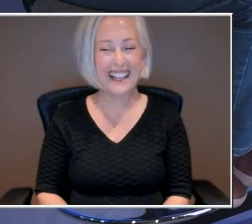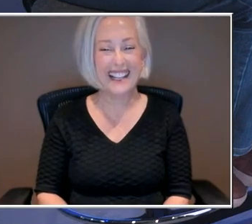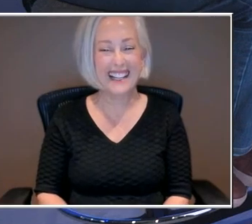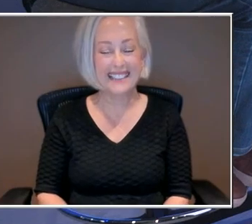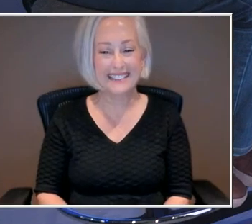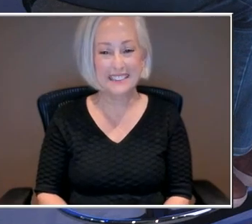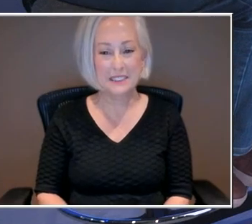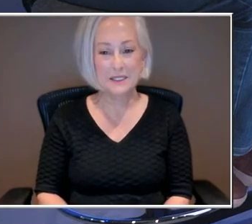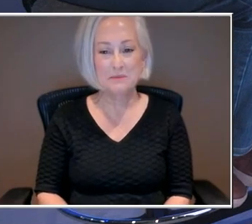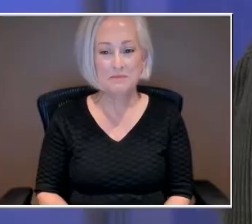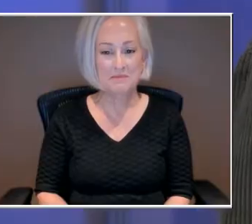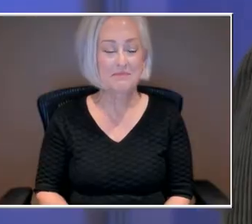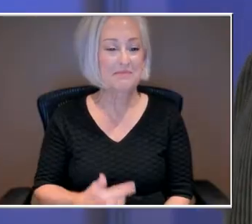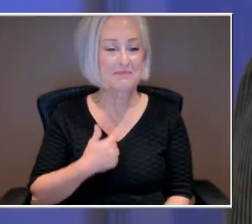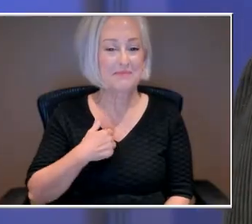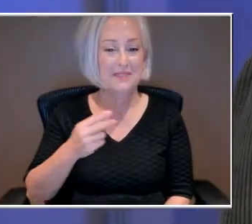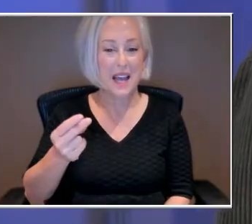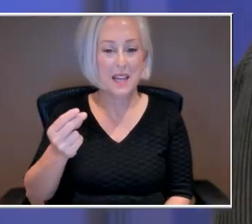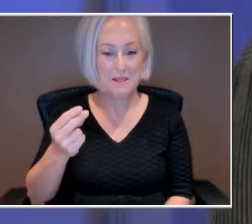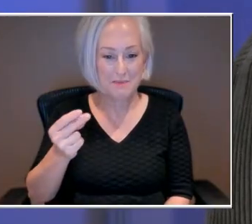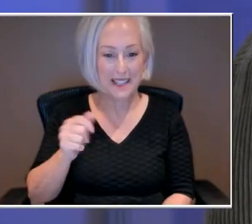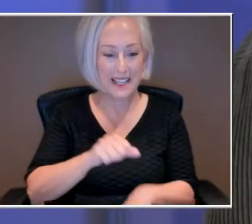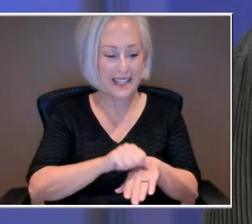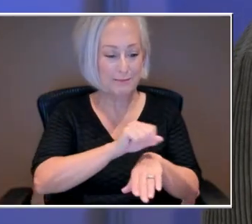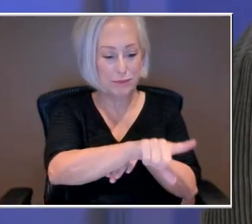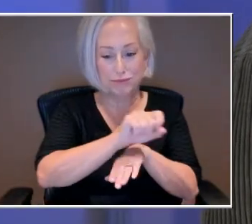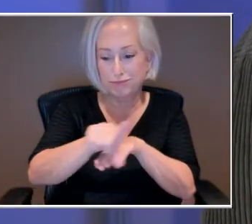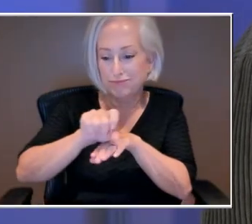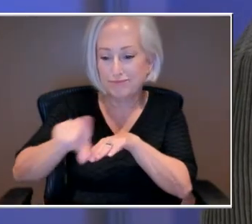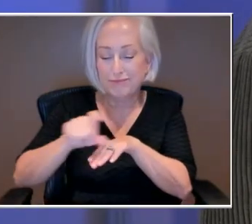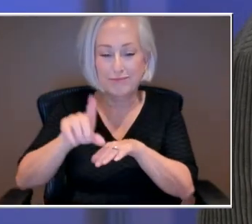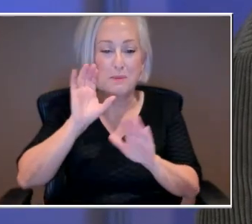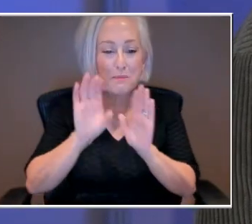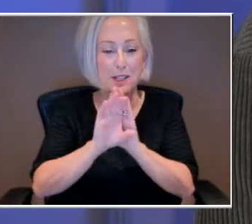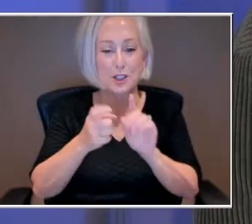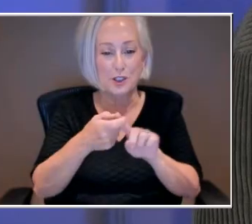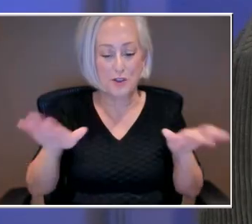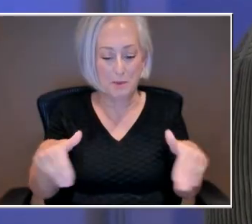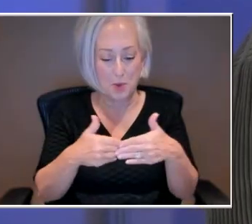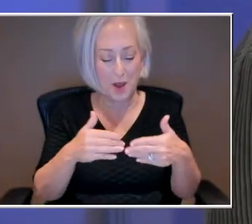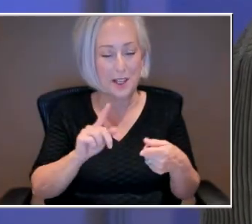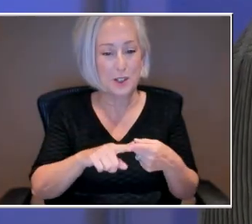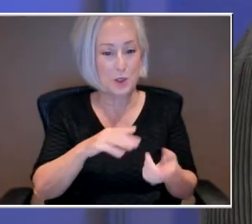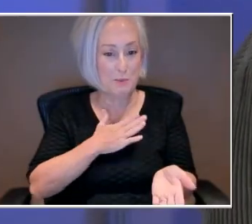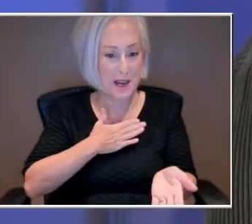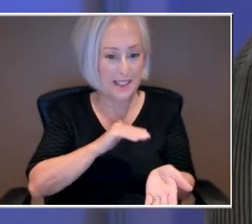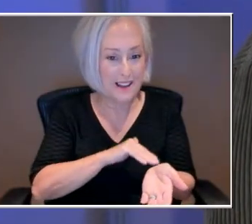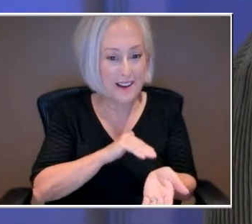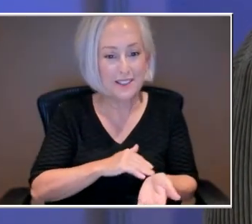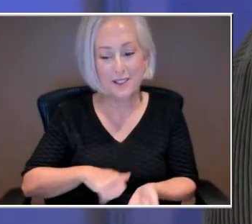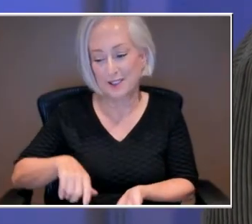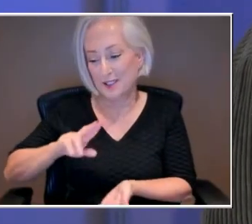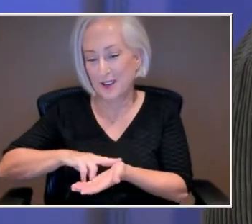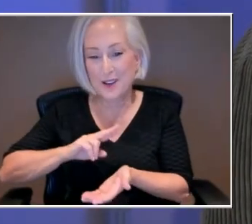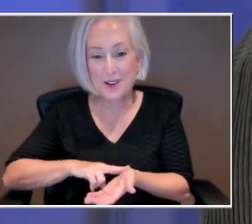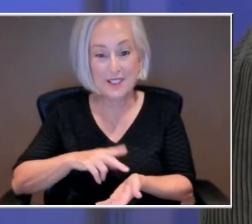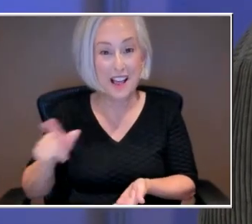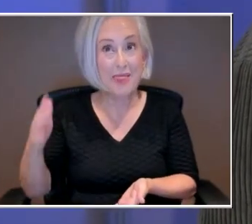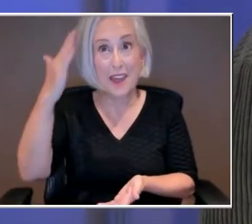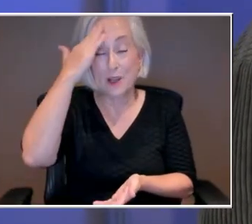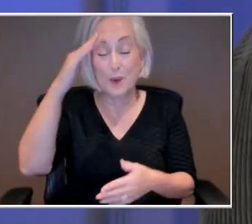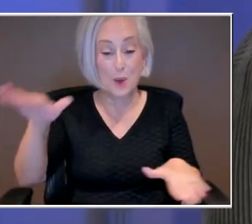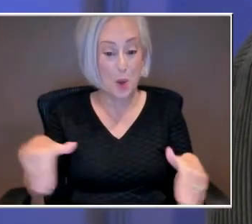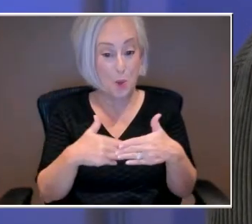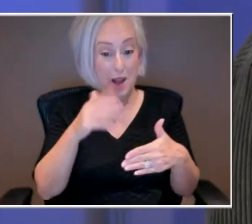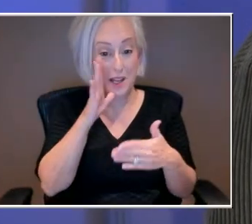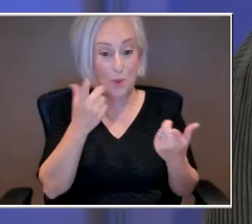I immediately was sent to every doctor, you know, because every nurse, every doctor knew the wedding's coming up, you know, and they just know,